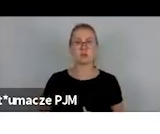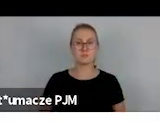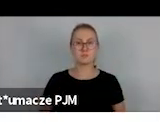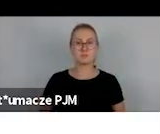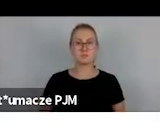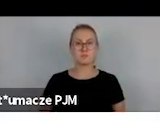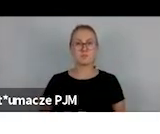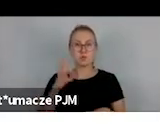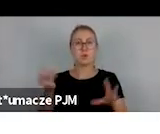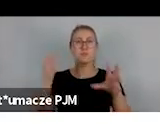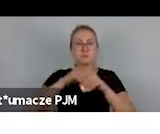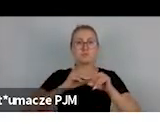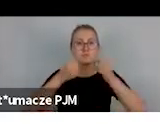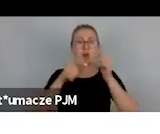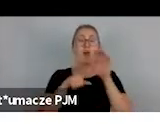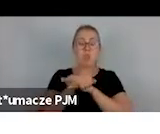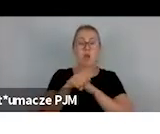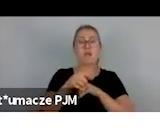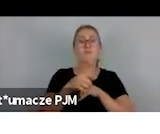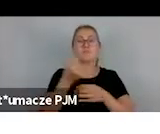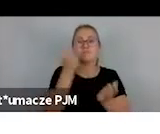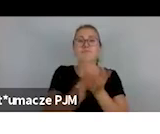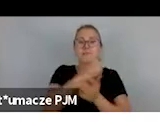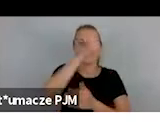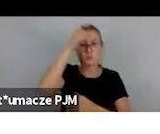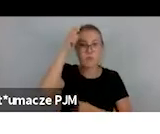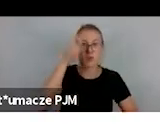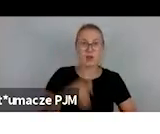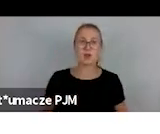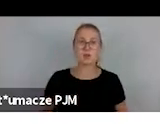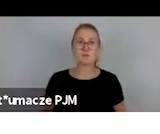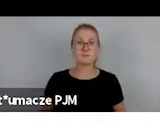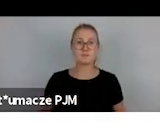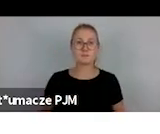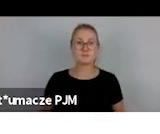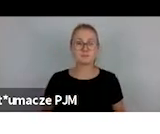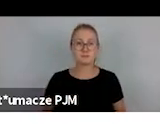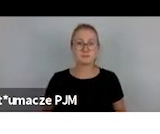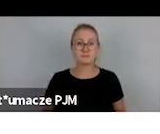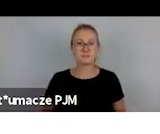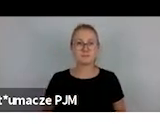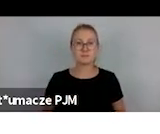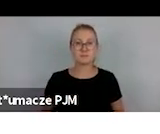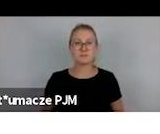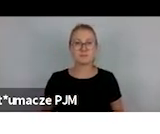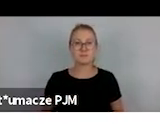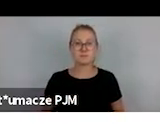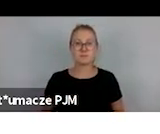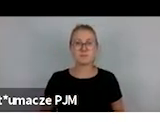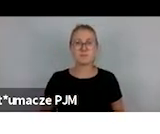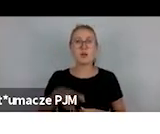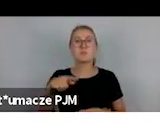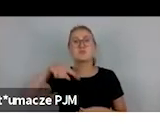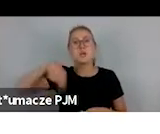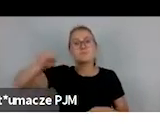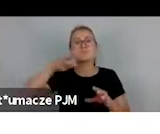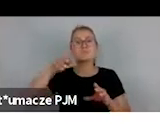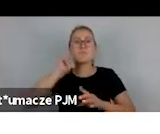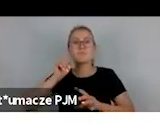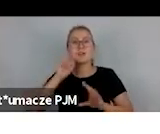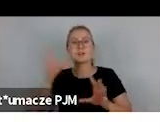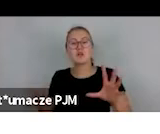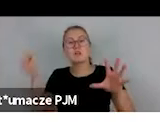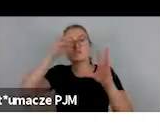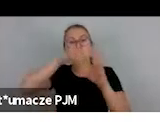US, connected to the civil rights movement, the women's rights movement. And then in South Africa, we